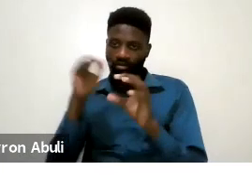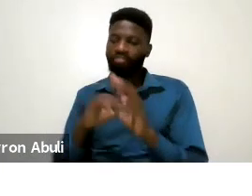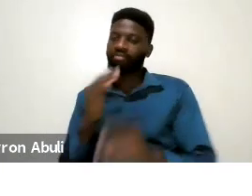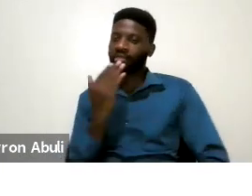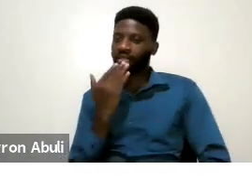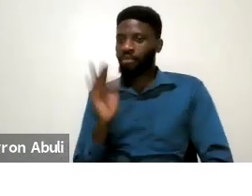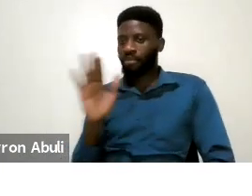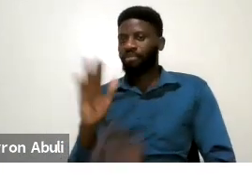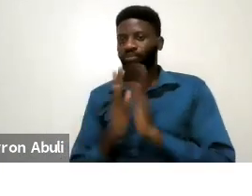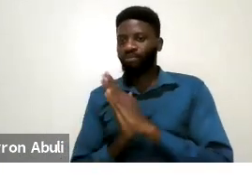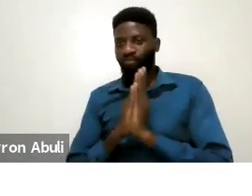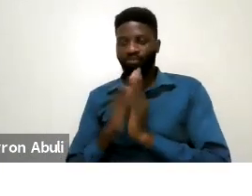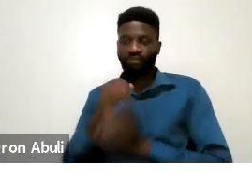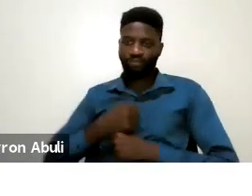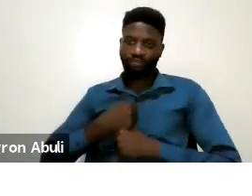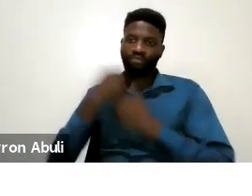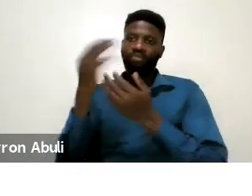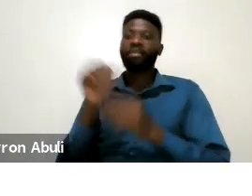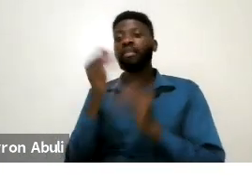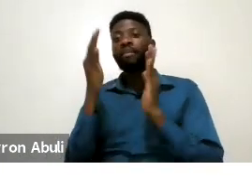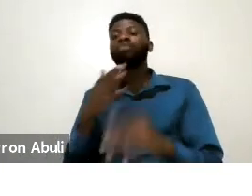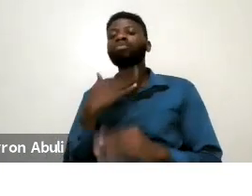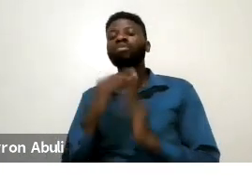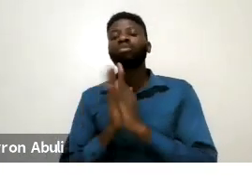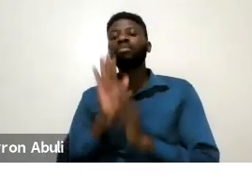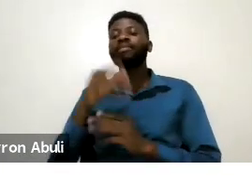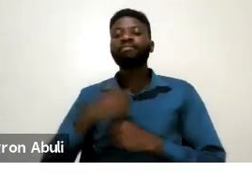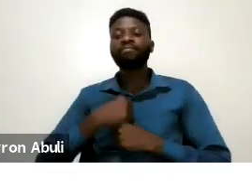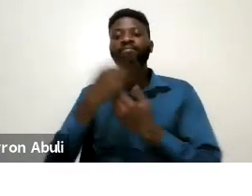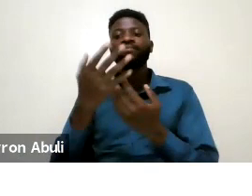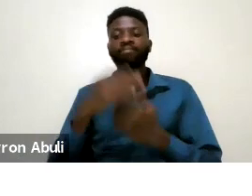your story. Does anybody else want to share their story? Yeah.